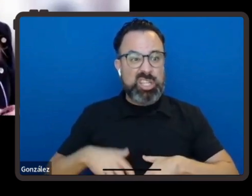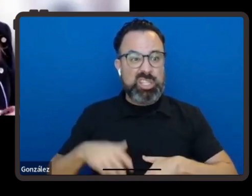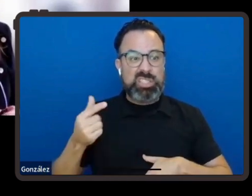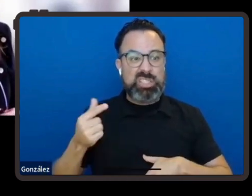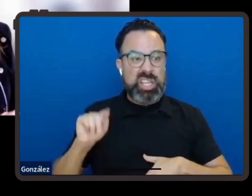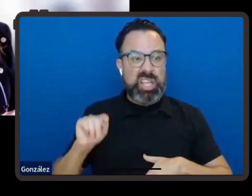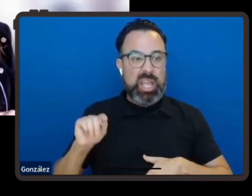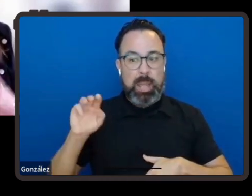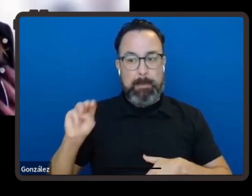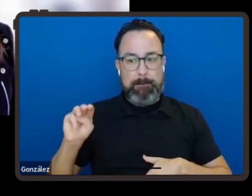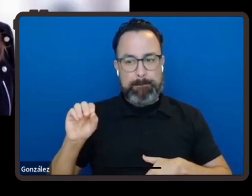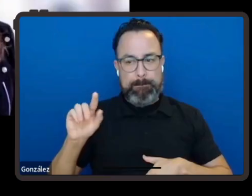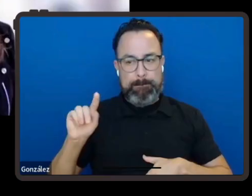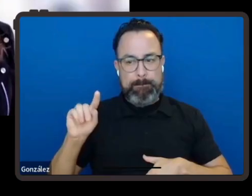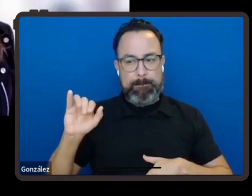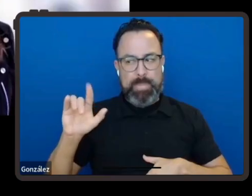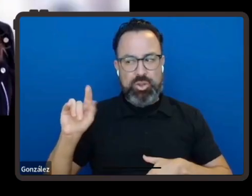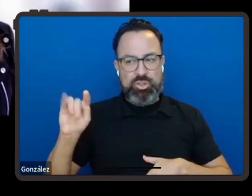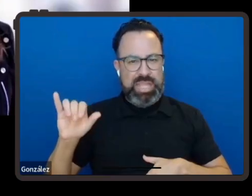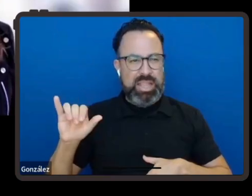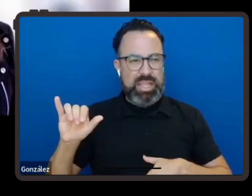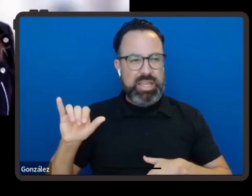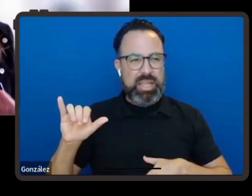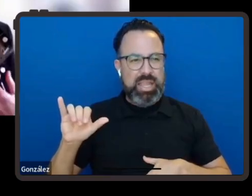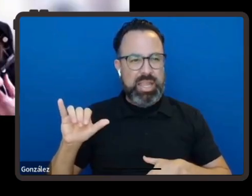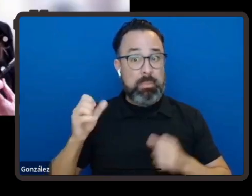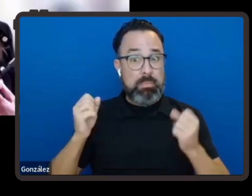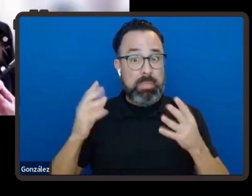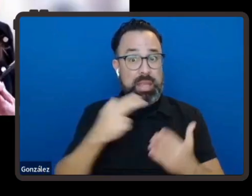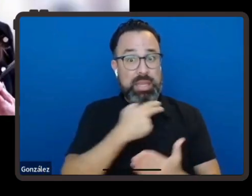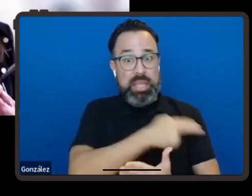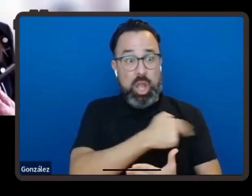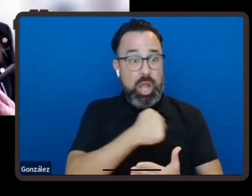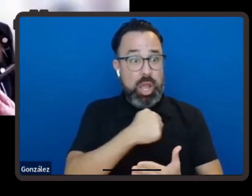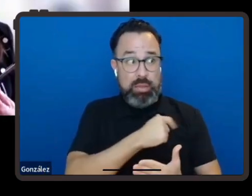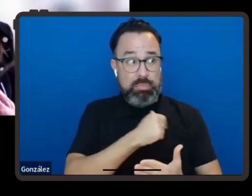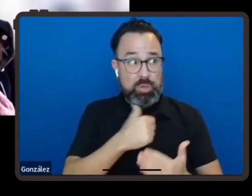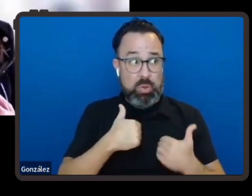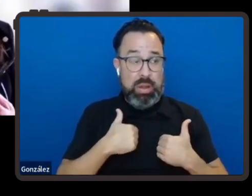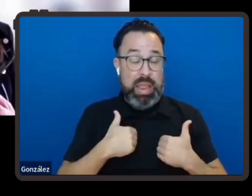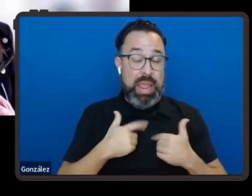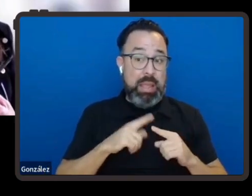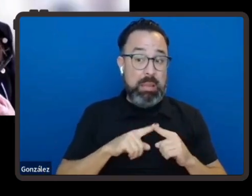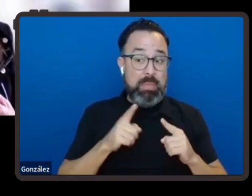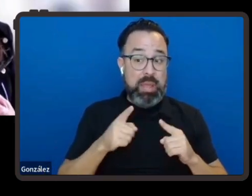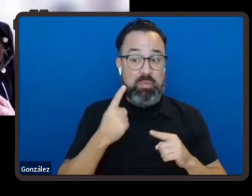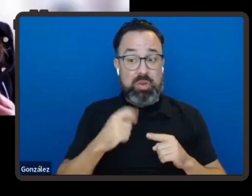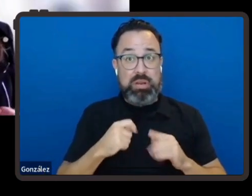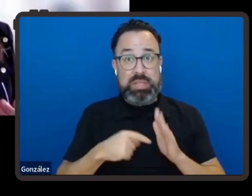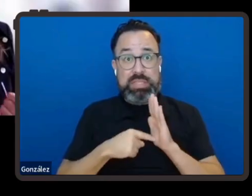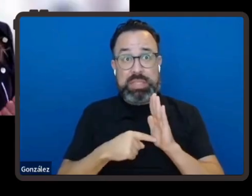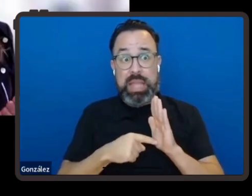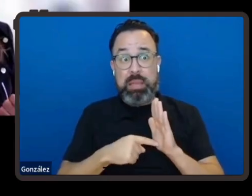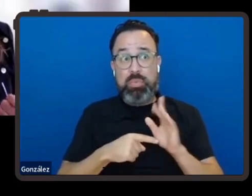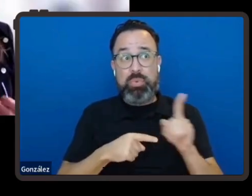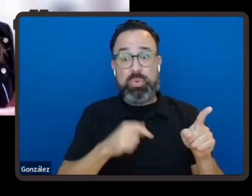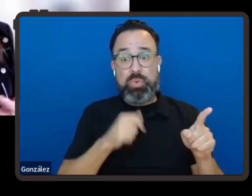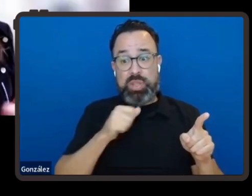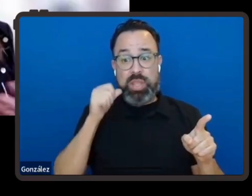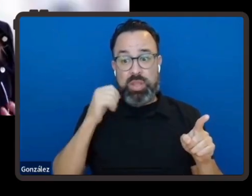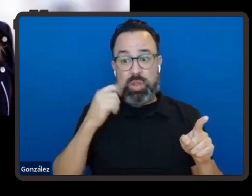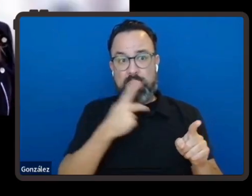don't have a lot of the testing that can be done for gut motility. My guy yesterday didn't have it there, but he